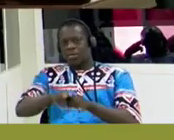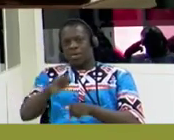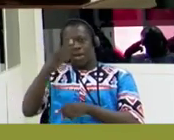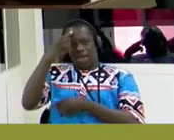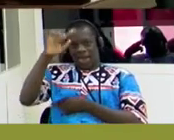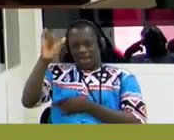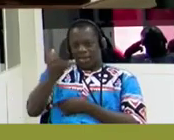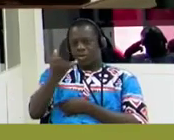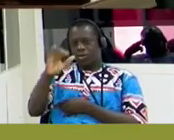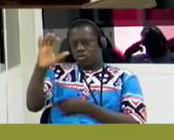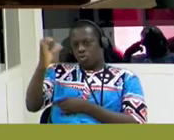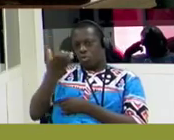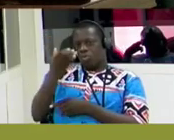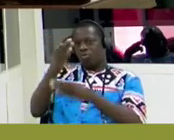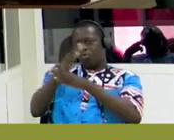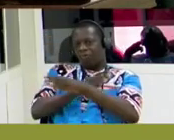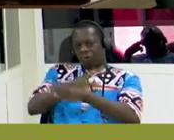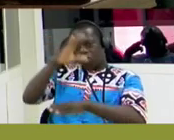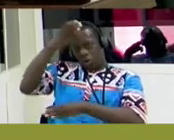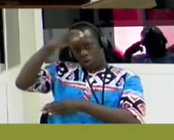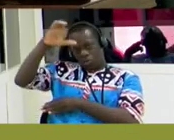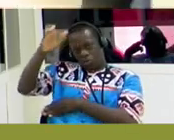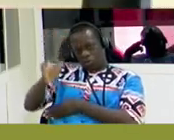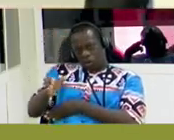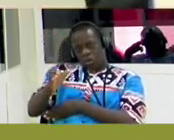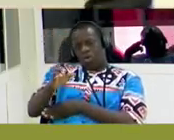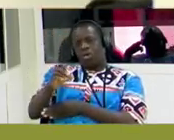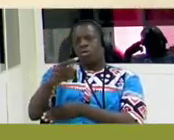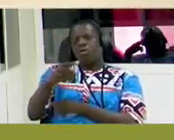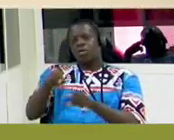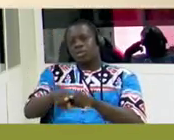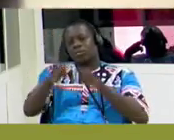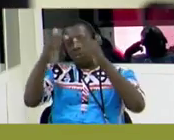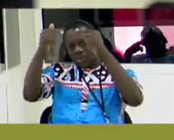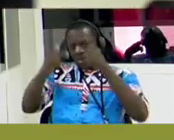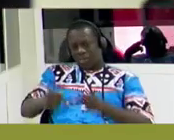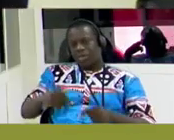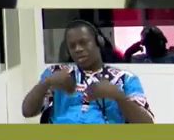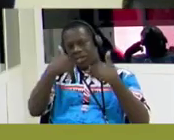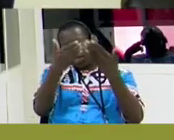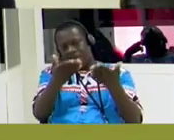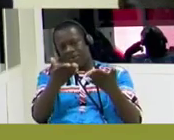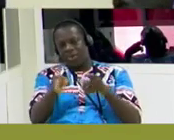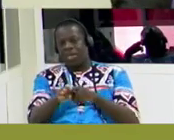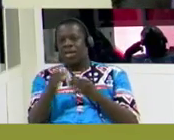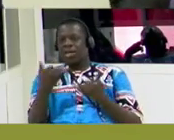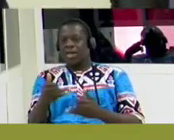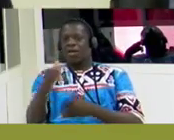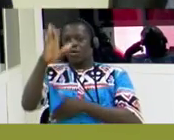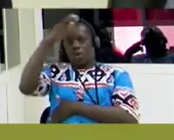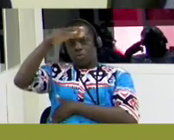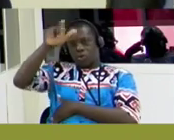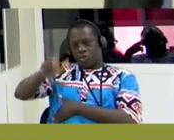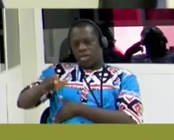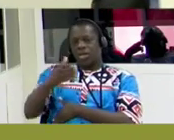commission to testify. Commissioners, if you have any questions, we would please proceed.